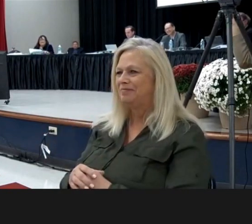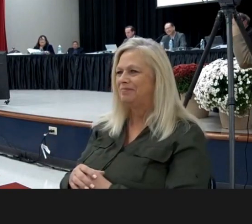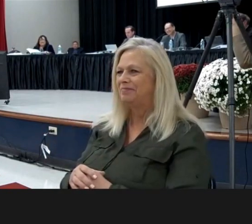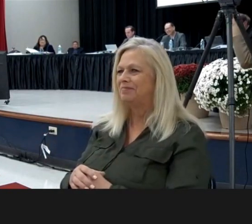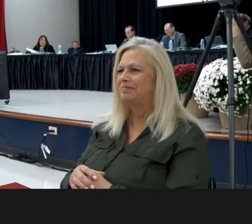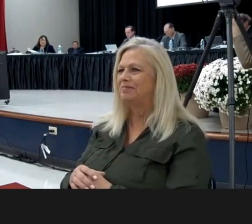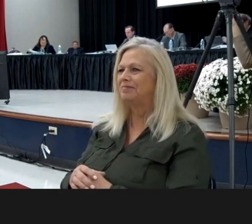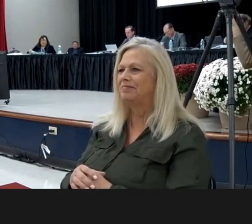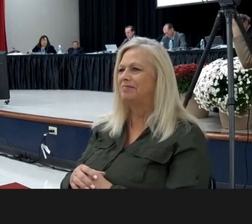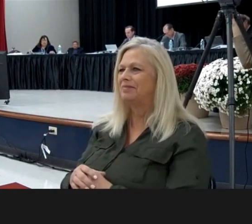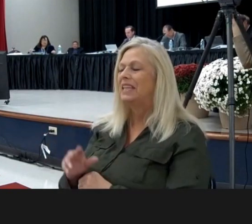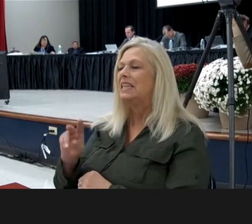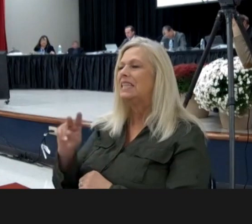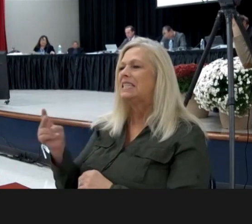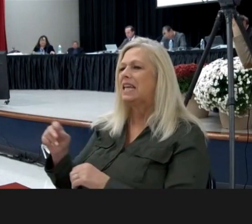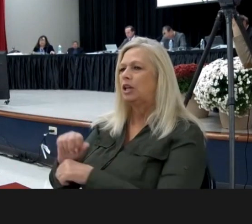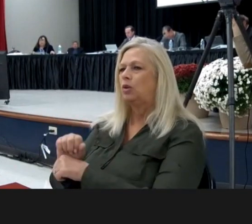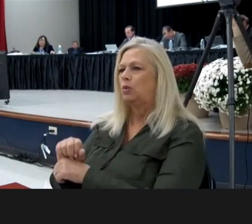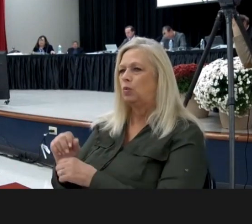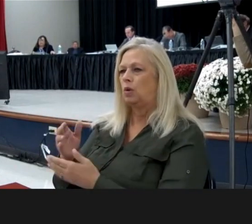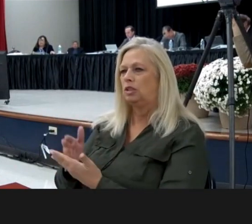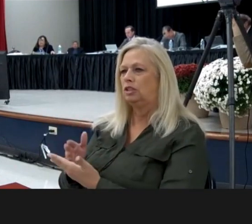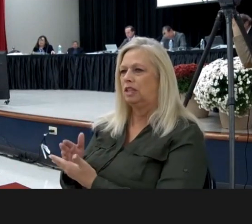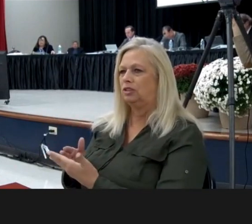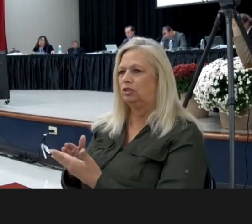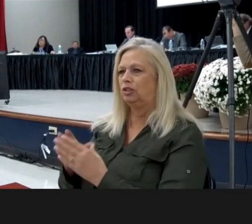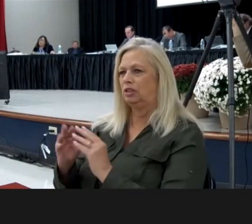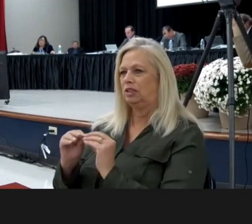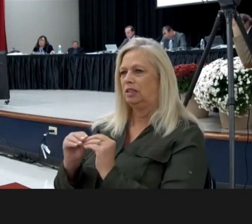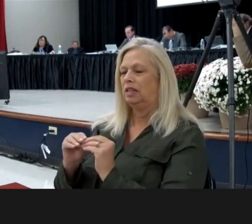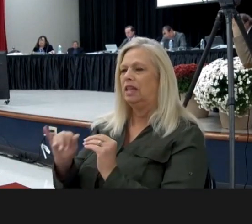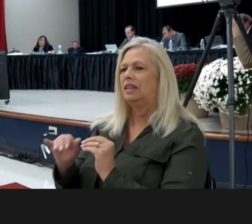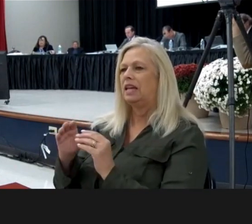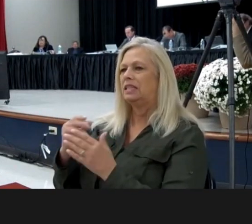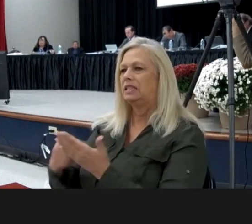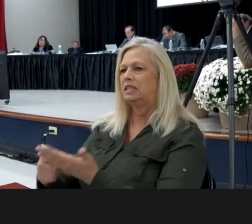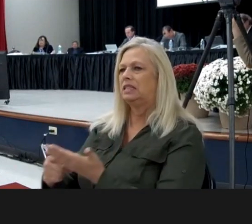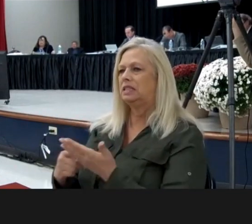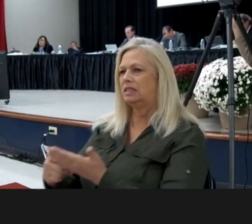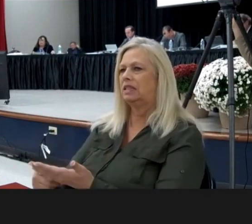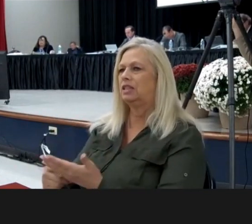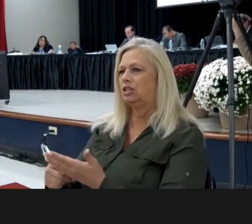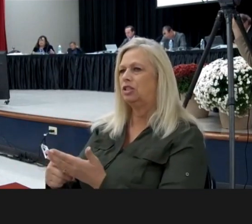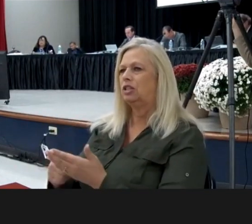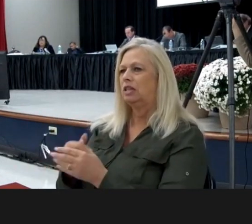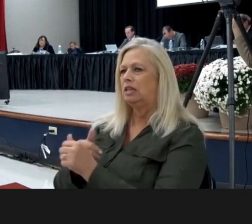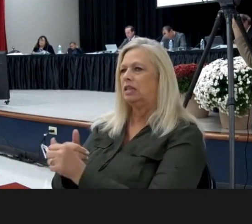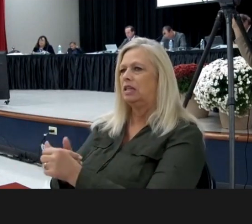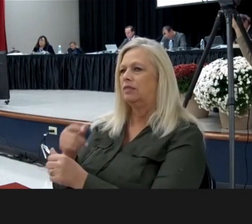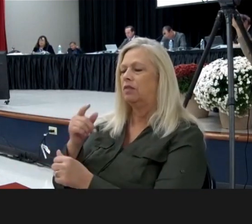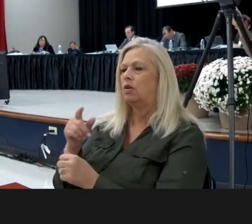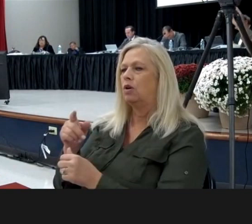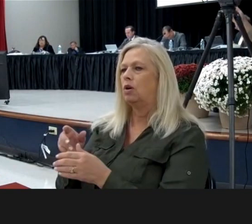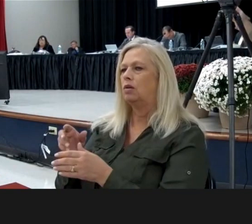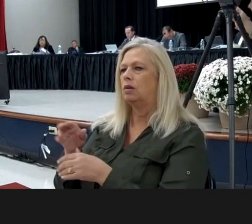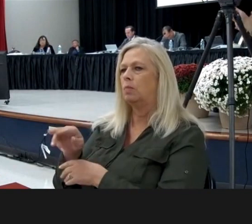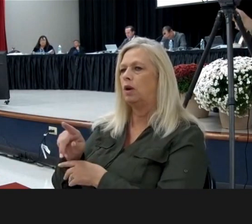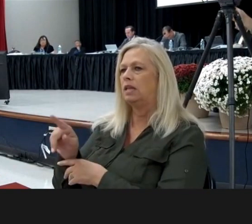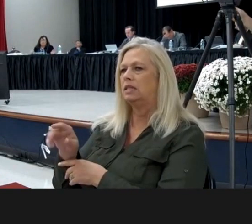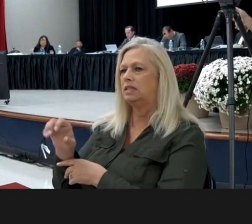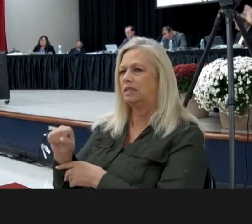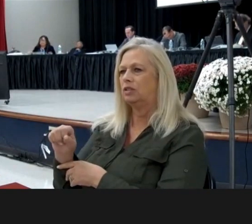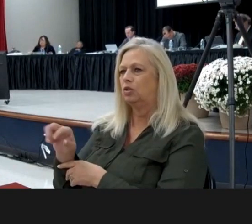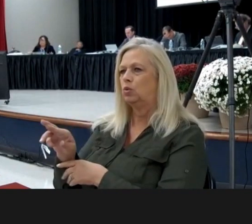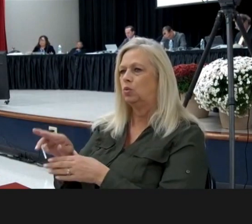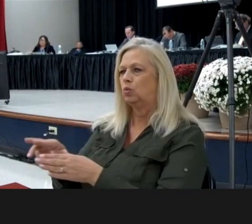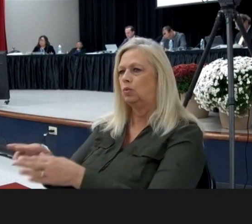Our second work session, council, is a discussion of an update on Brazos Riverfront development, which